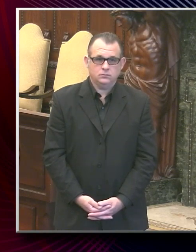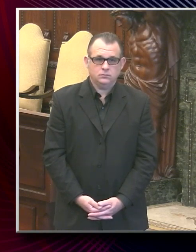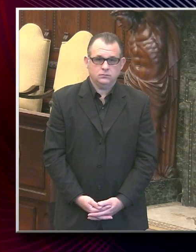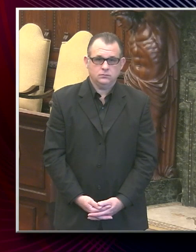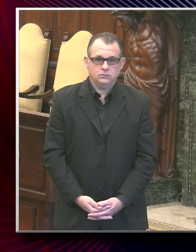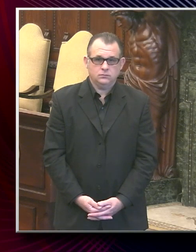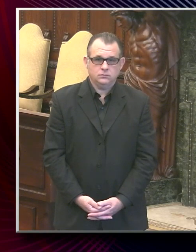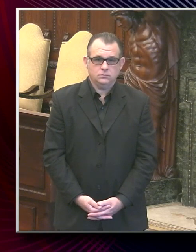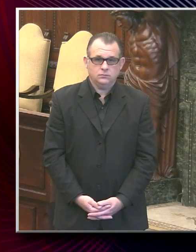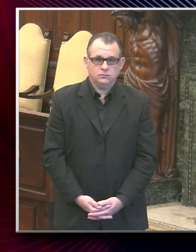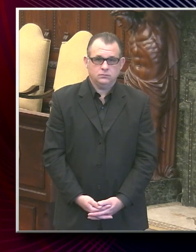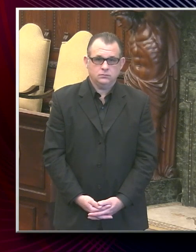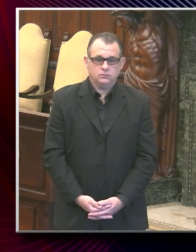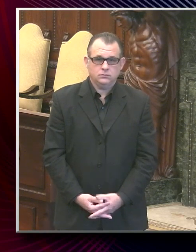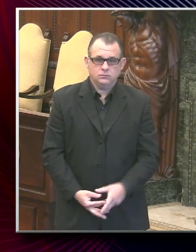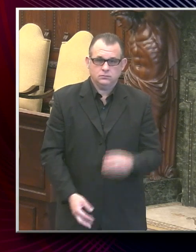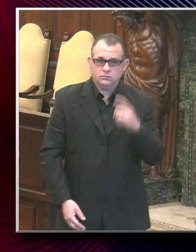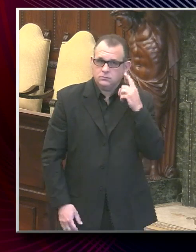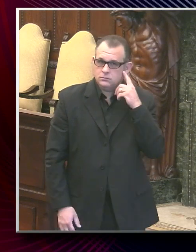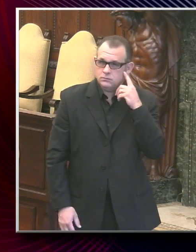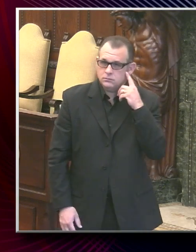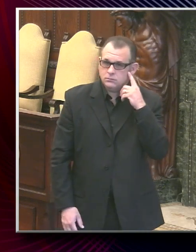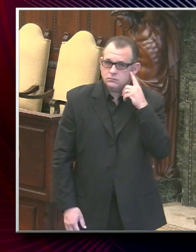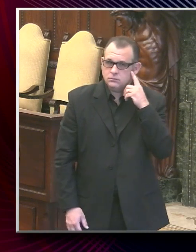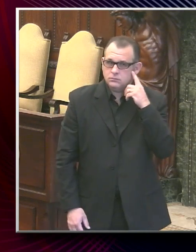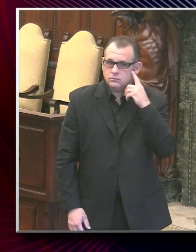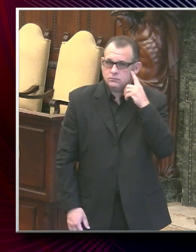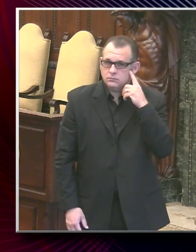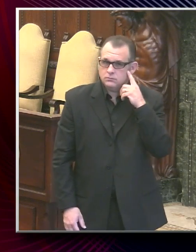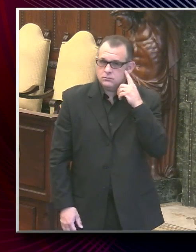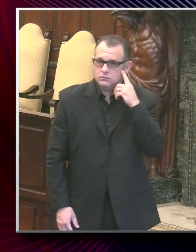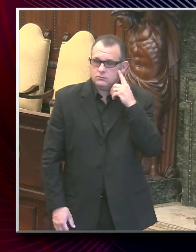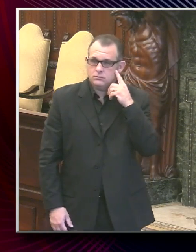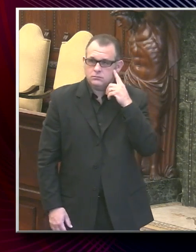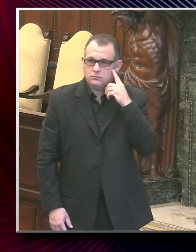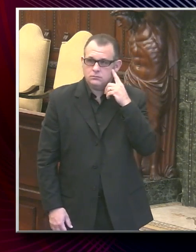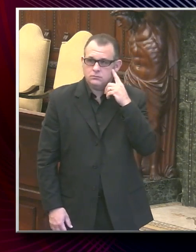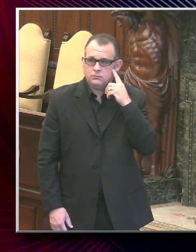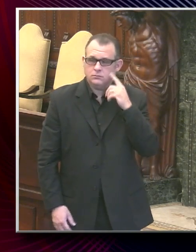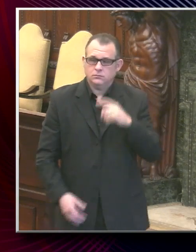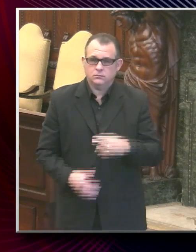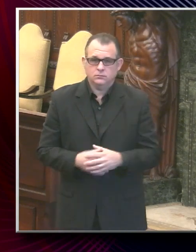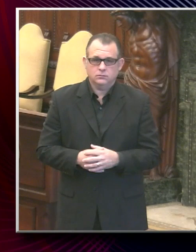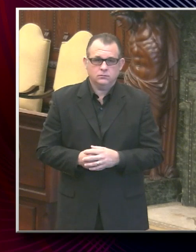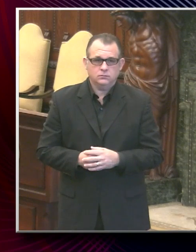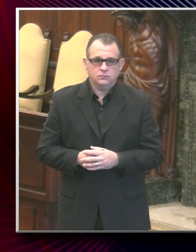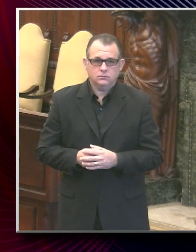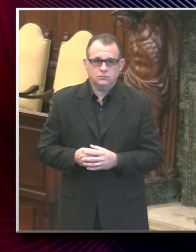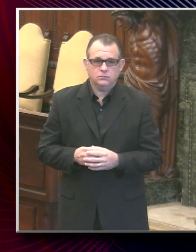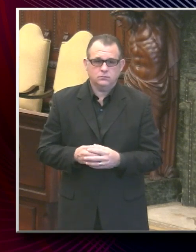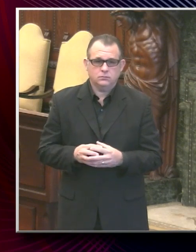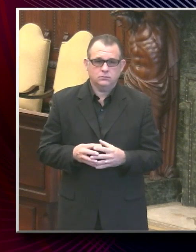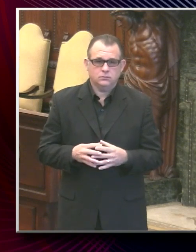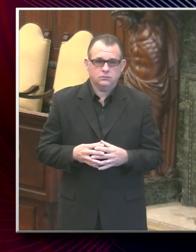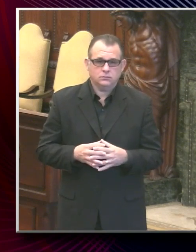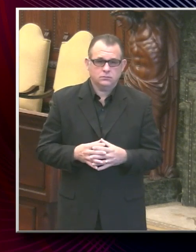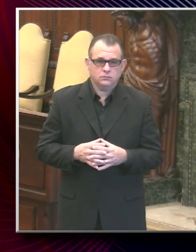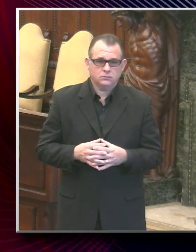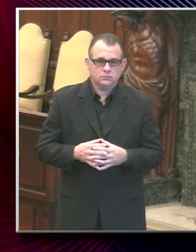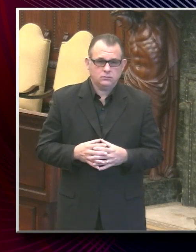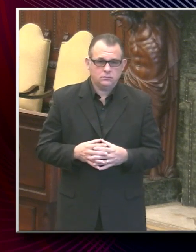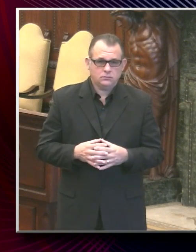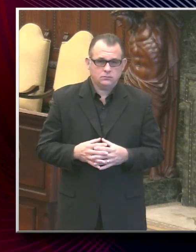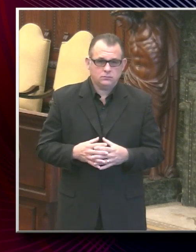topic in a way, which is what were your participation and how you felt affected? How were you connected with the decision